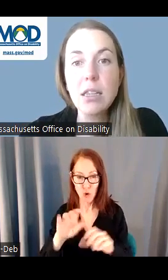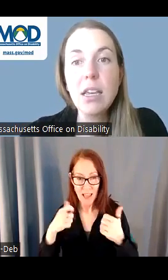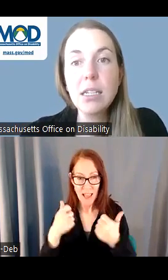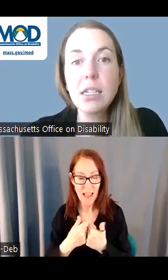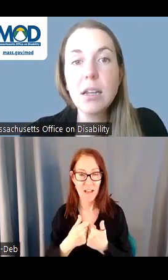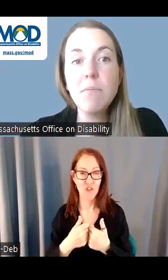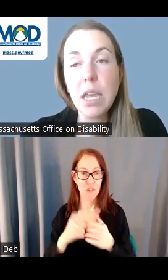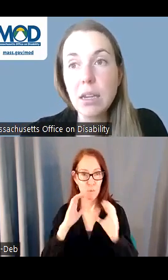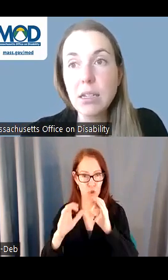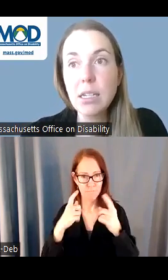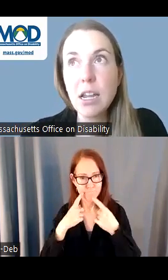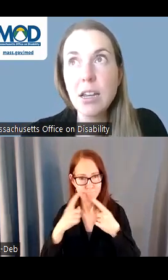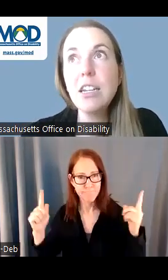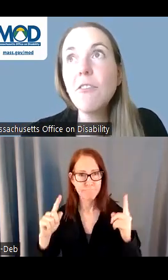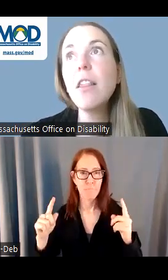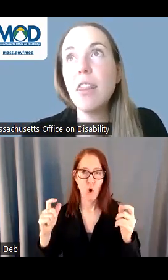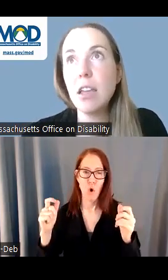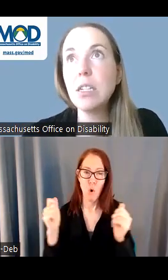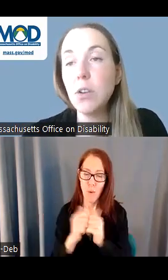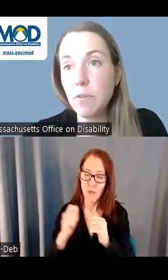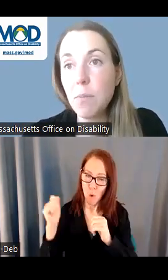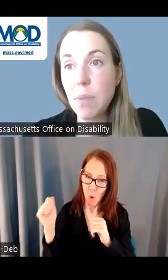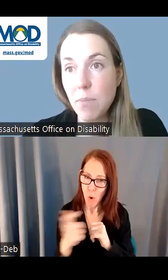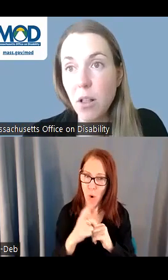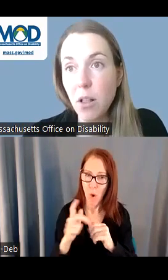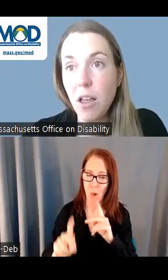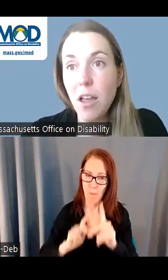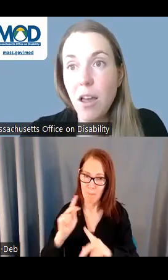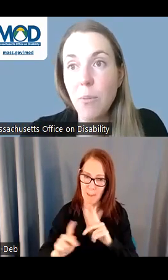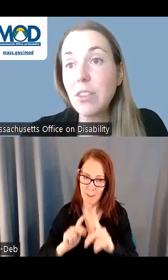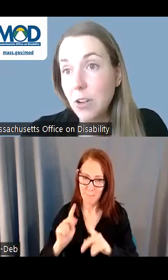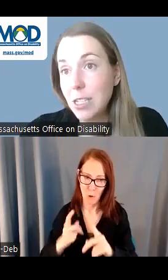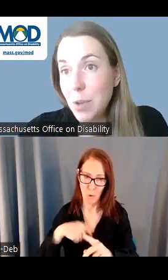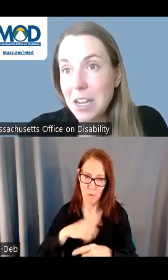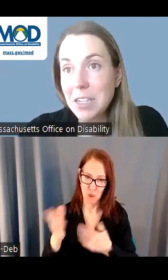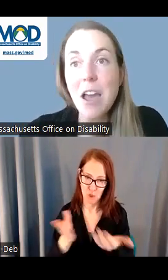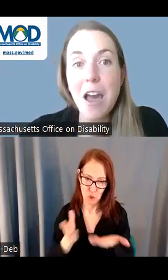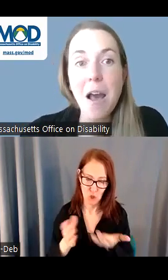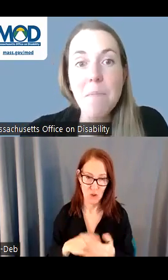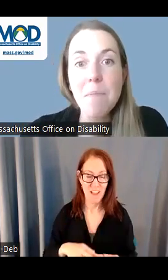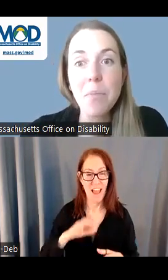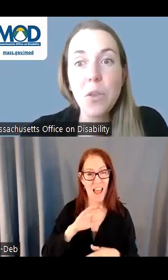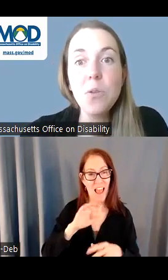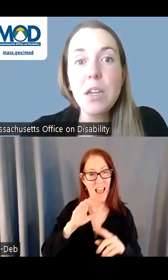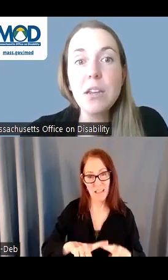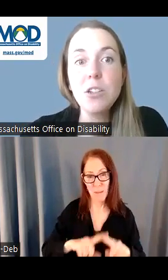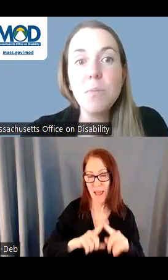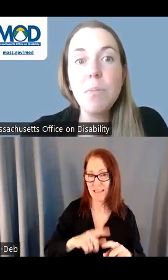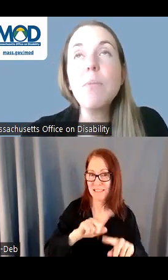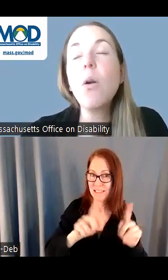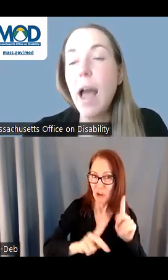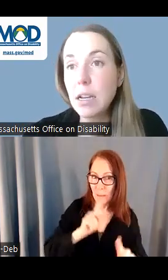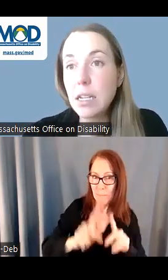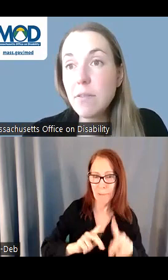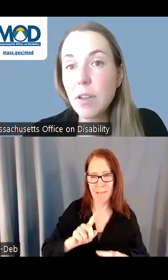And this means different things for different people with different disabilities. You need to